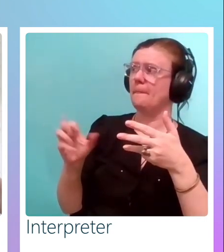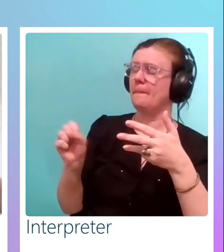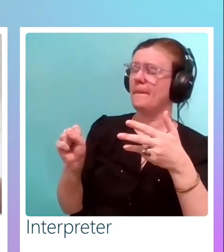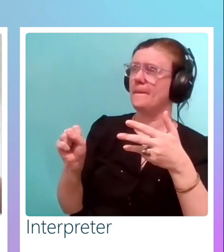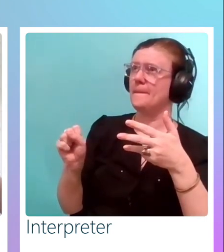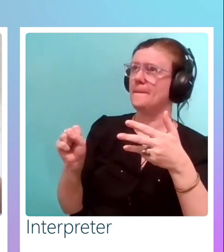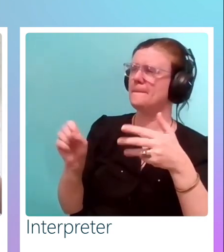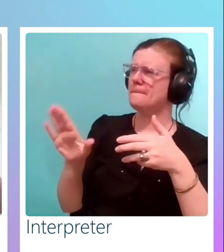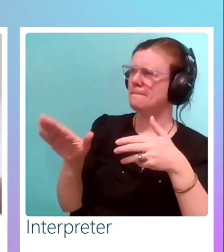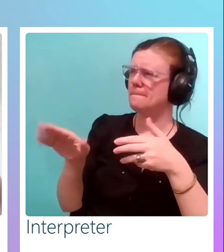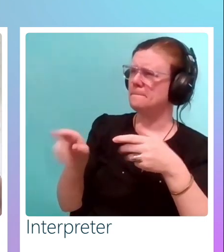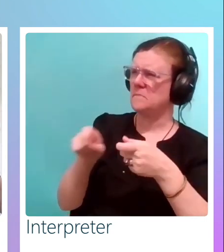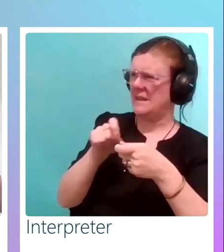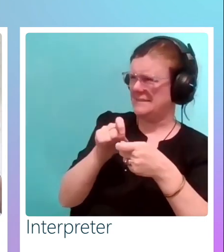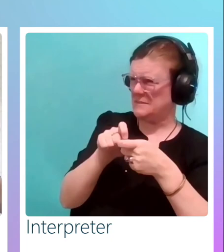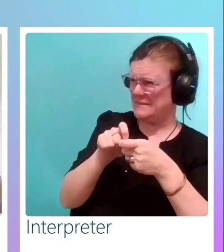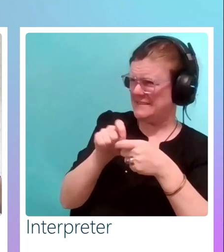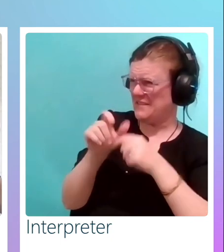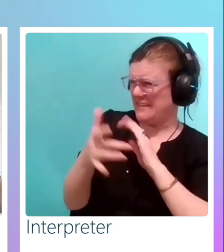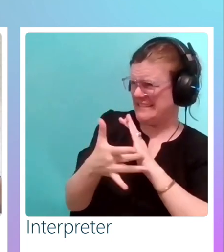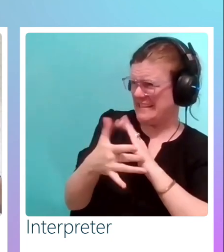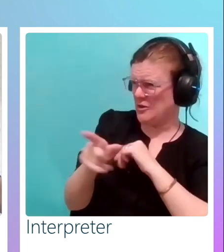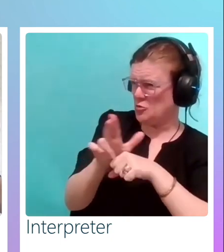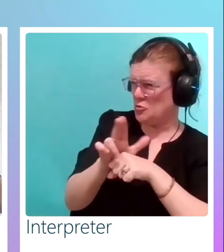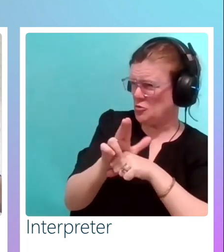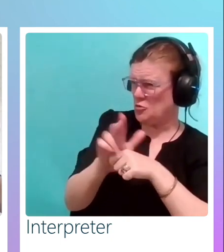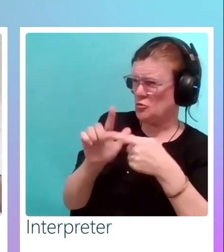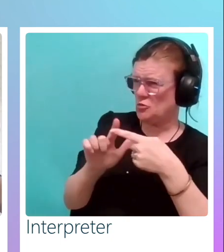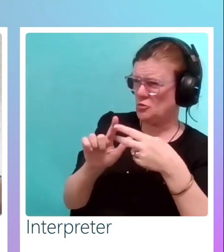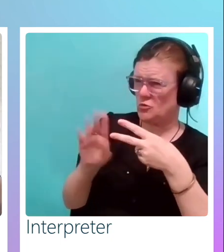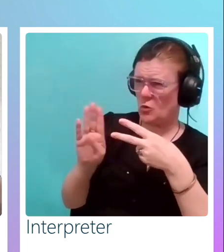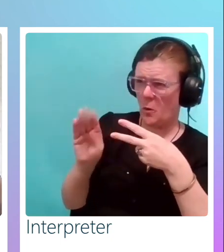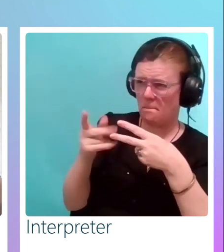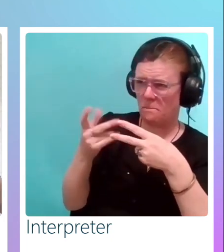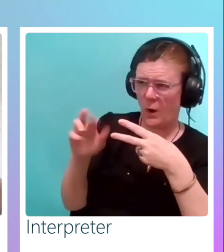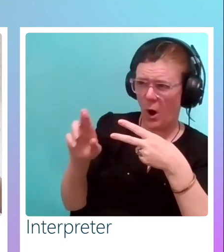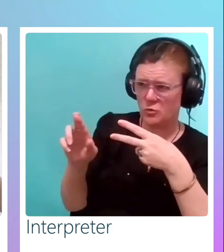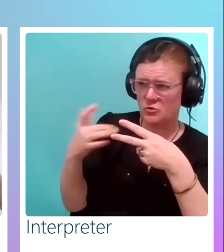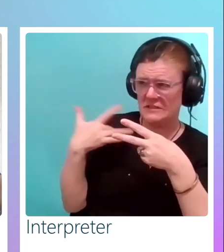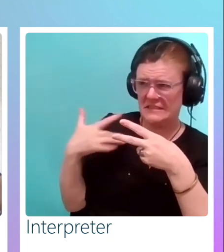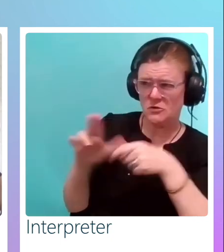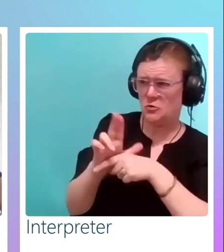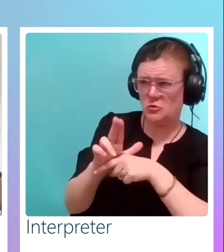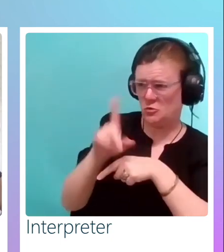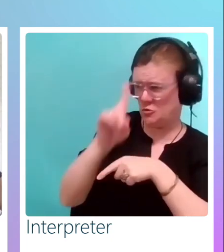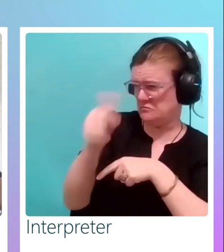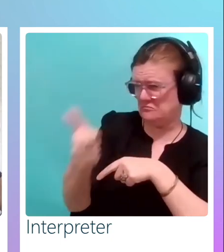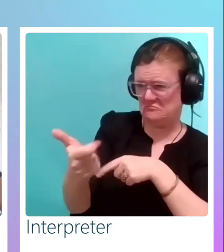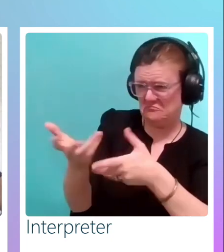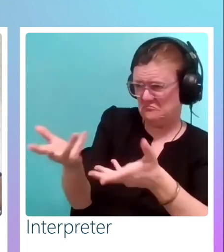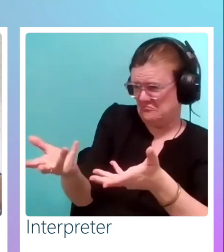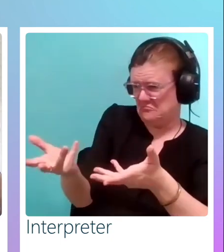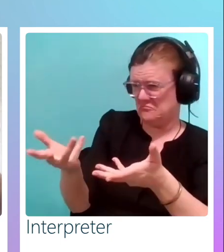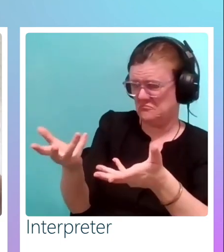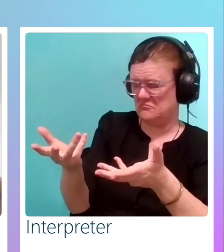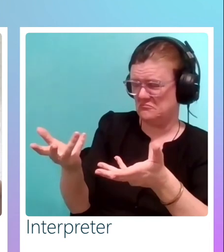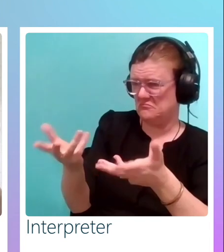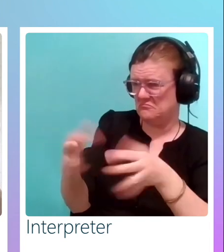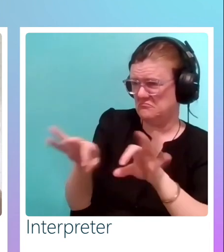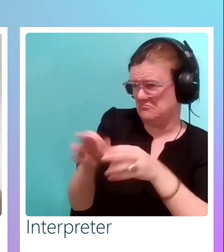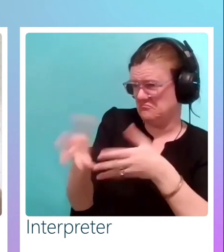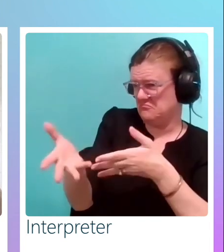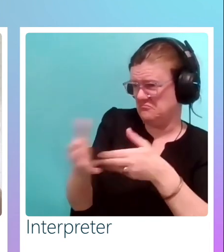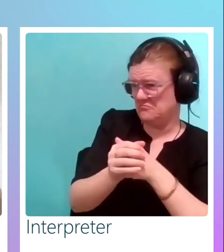the specific assistive technology and browser stack combinations you use, that perhaps would be helpful as